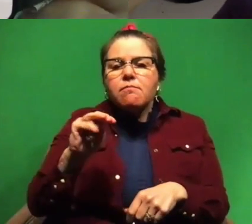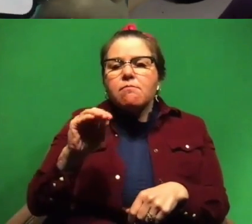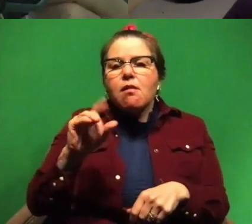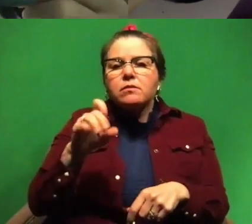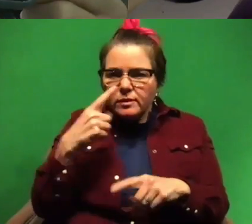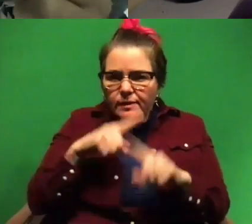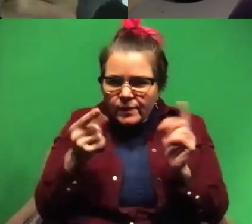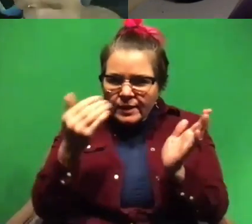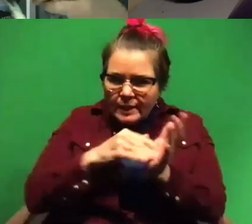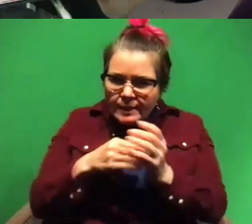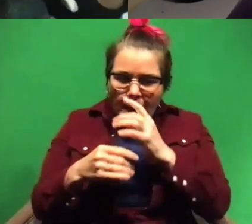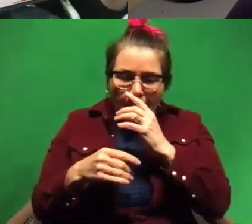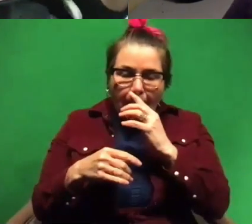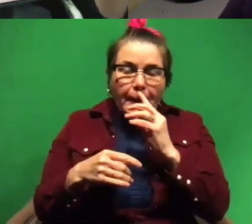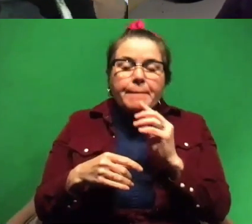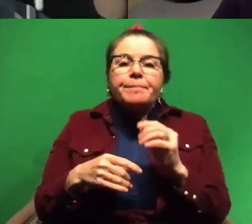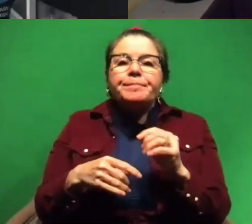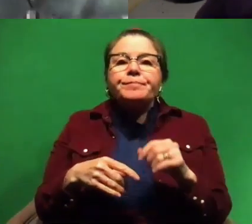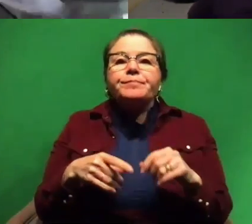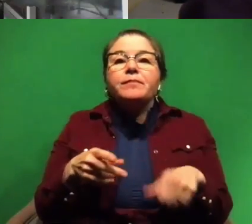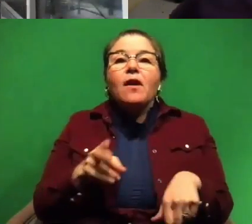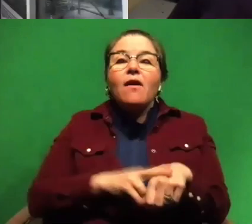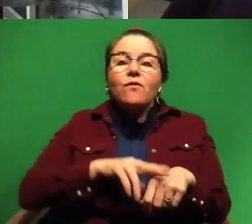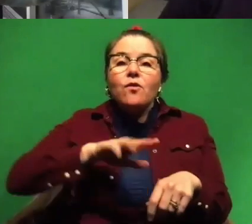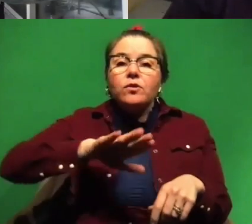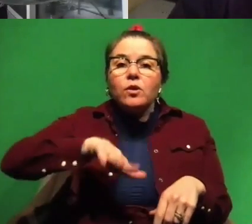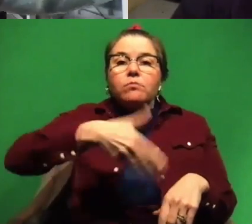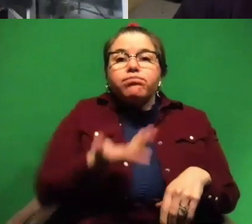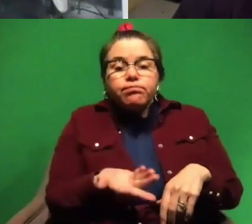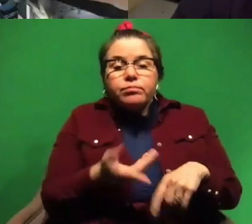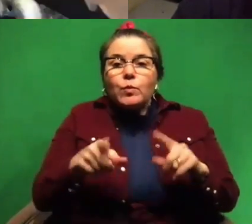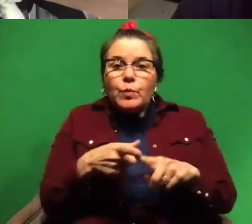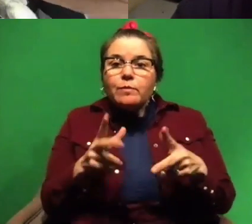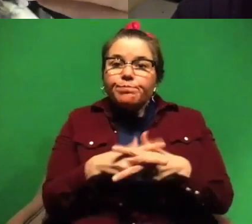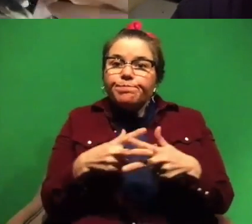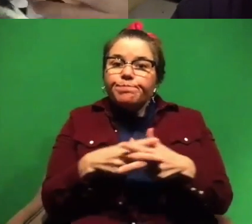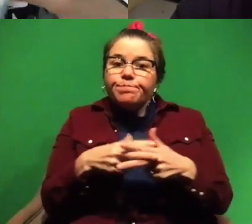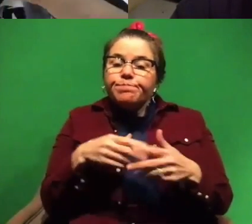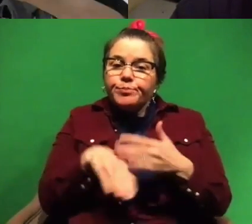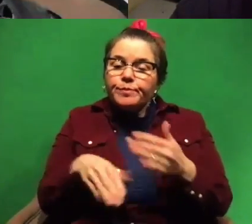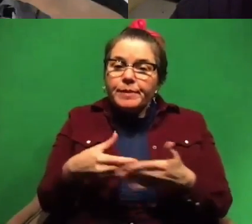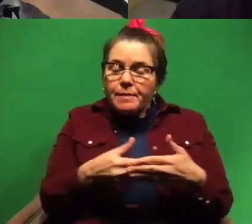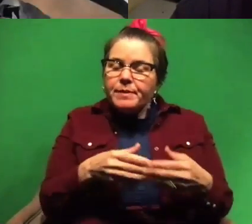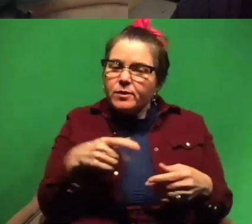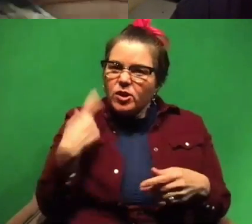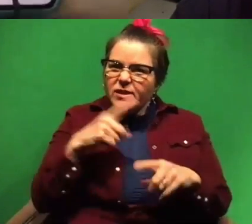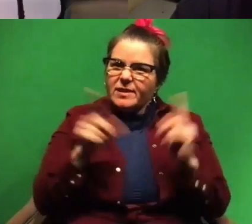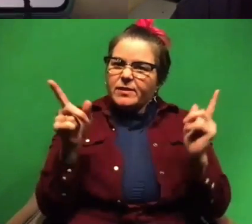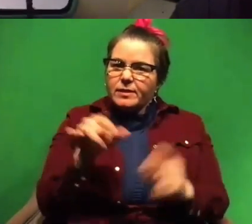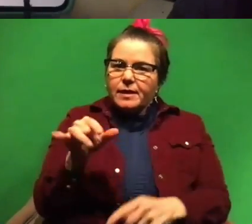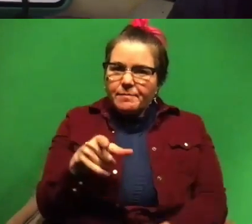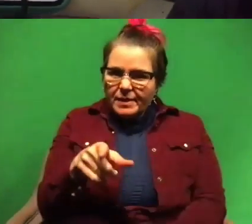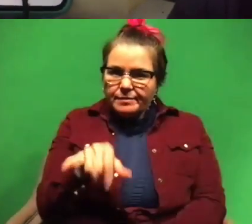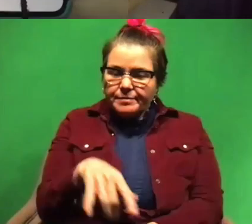again. And then, of course, the shark turns upside down when it's mating. So, you know, that looks real, real different. There it